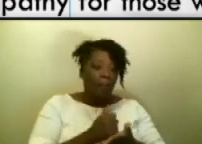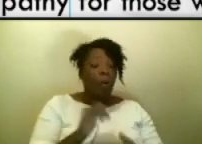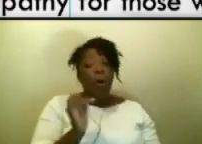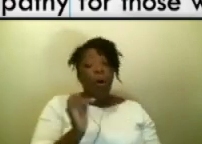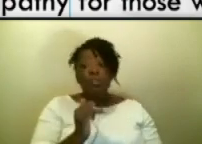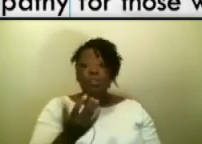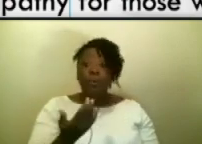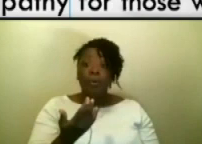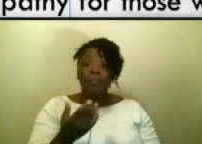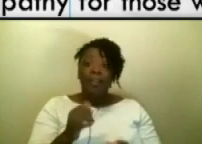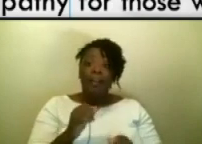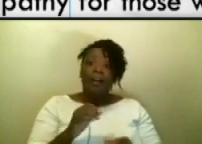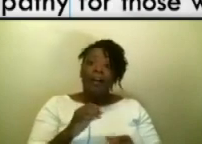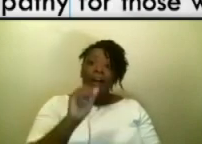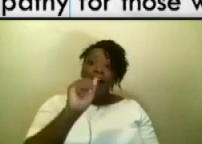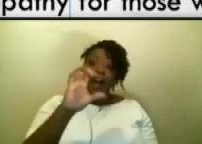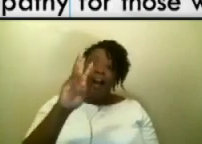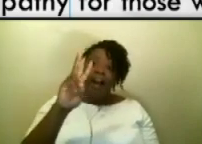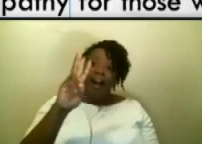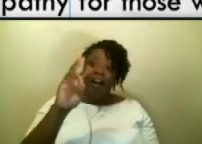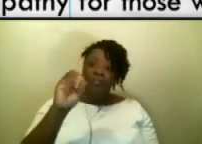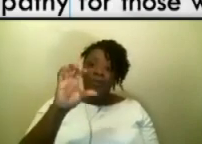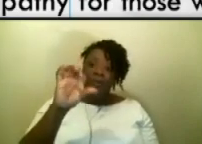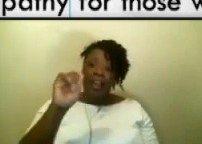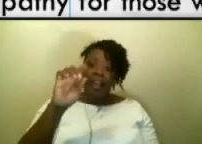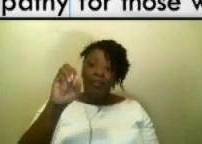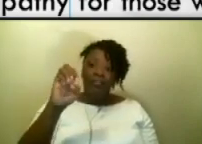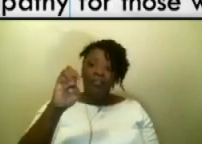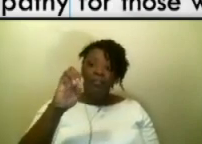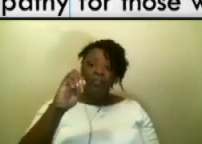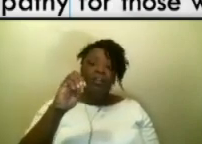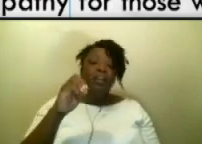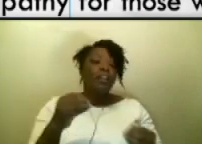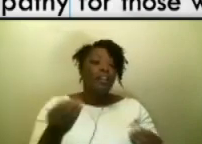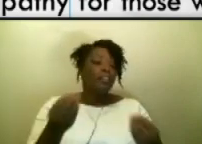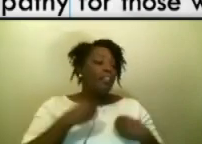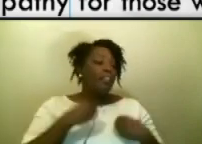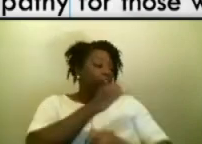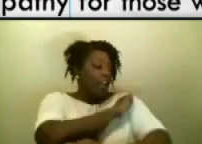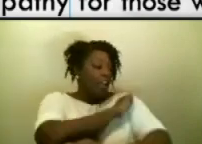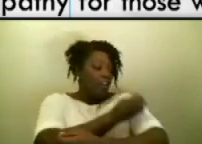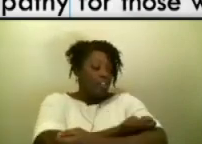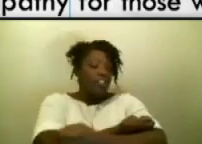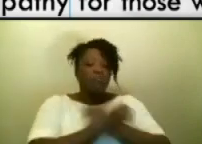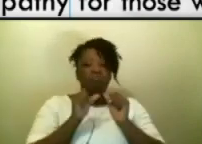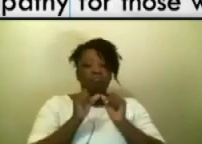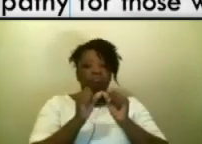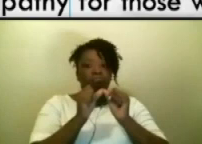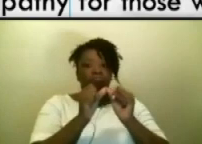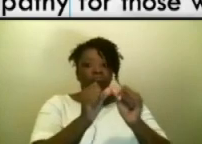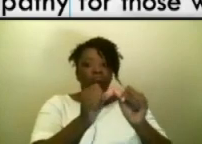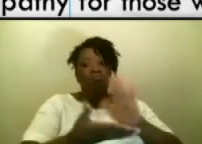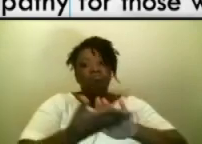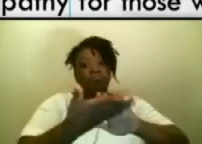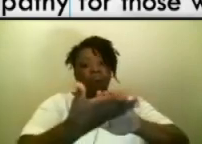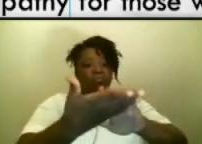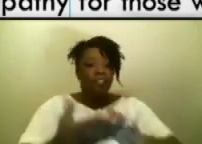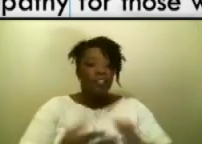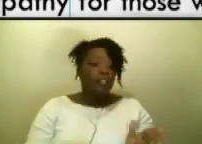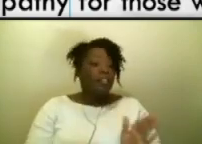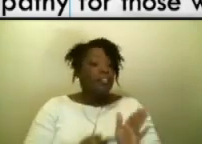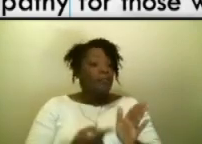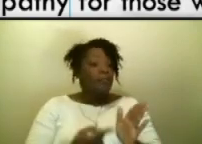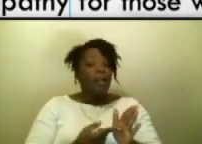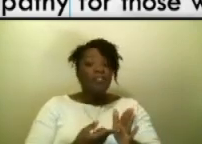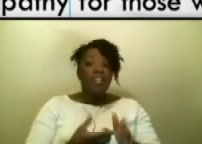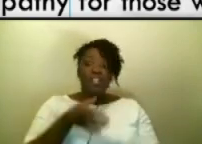eat. Things that will give us energy longstanding, not things that quickly give you energy. Some people, tidbit, will actually drink their morning coffee at that